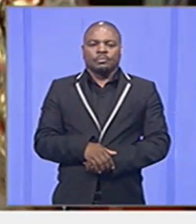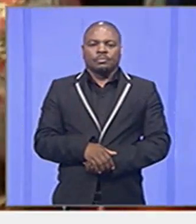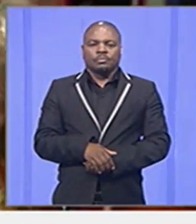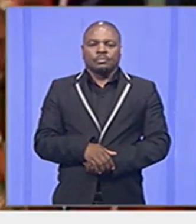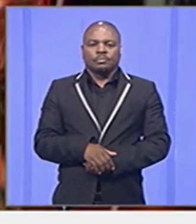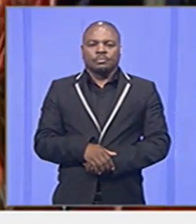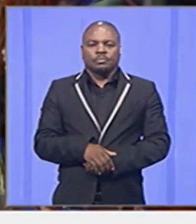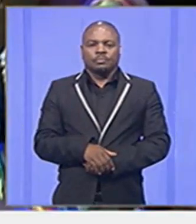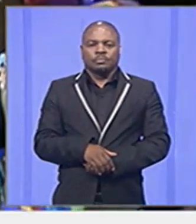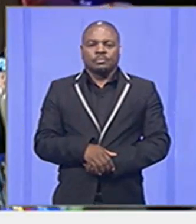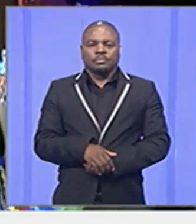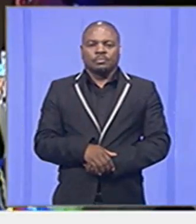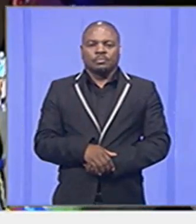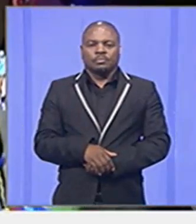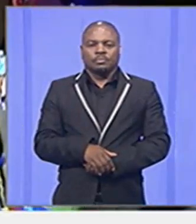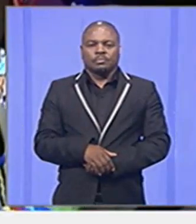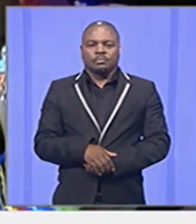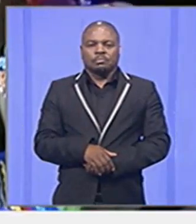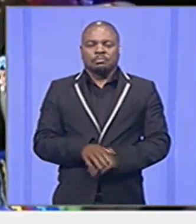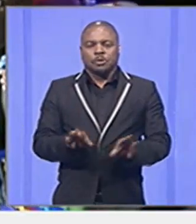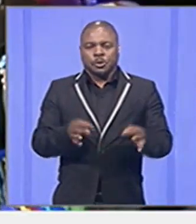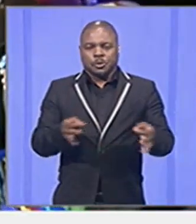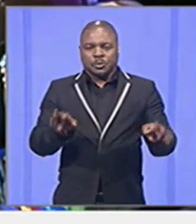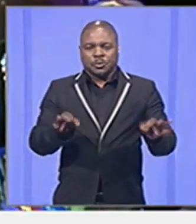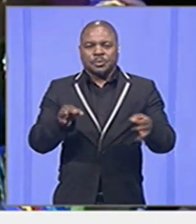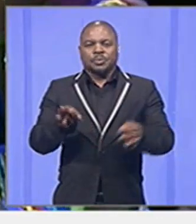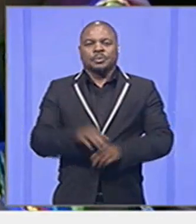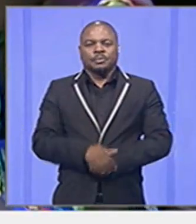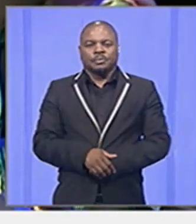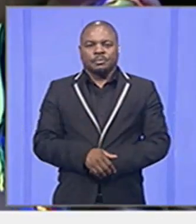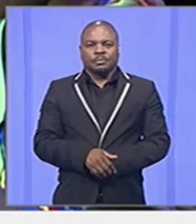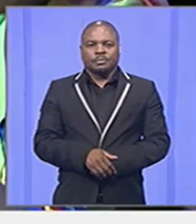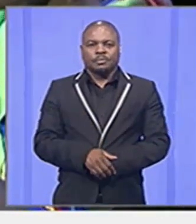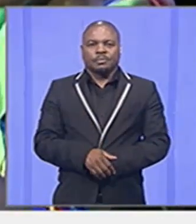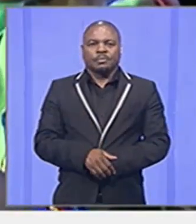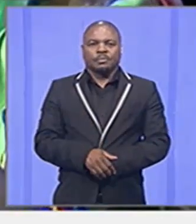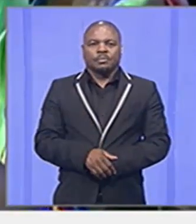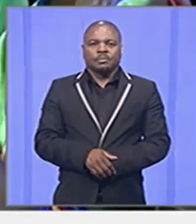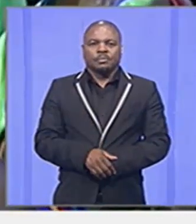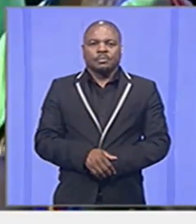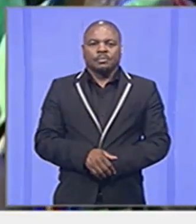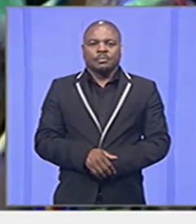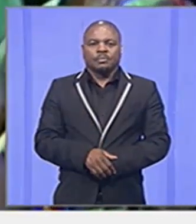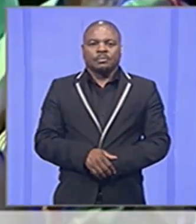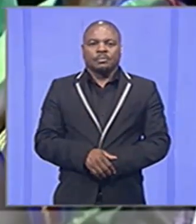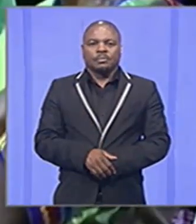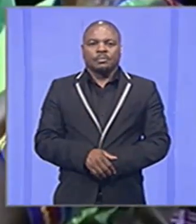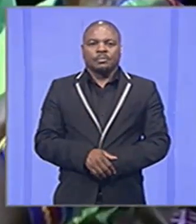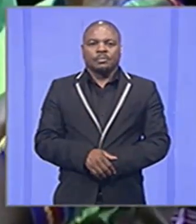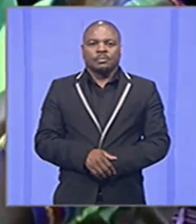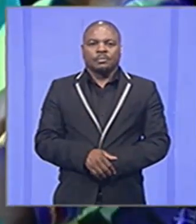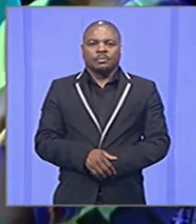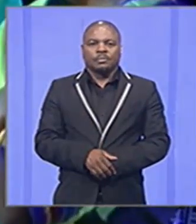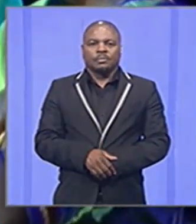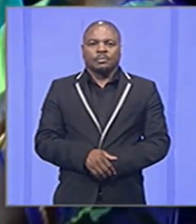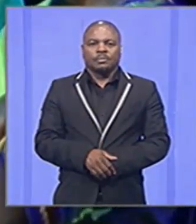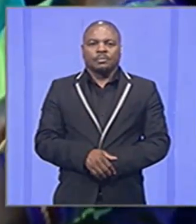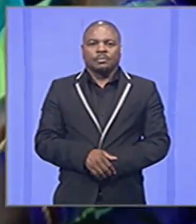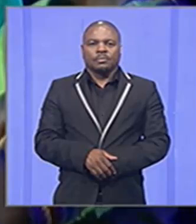Life mission to you like a walk in the park. You got no gas, no face, you just going